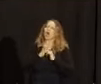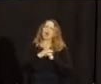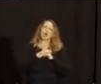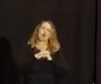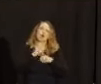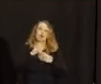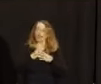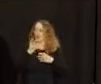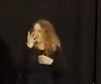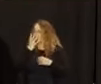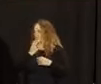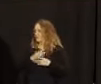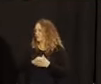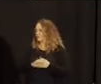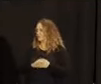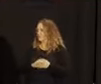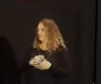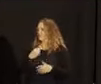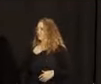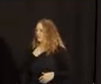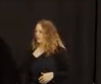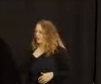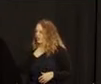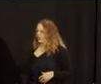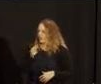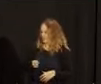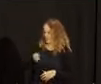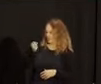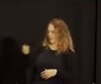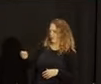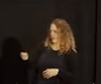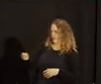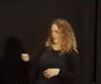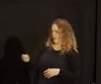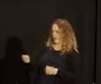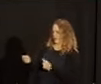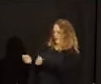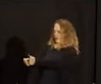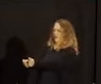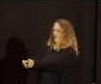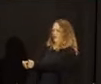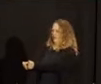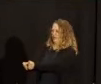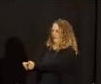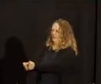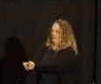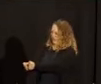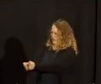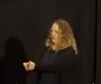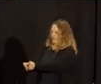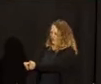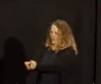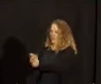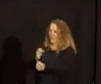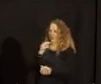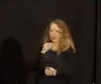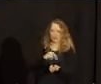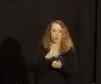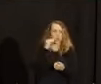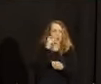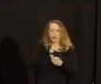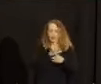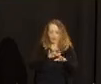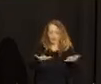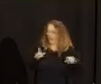in prisons and jails, in immigrant detention centers, and in congregate settings and nursing homes. And I recognize I'm